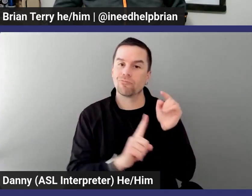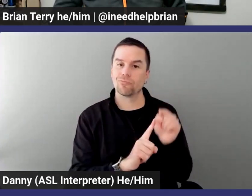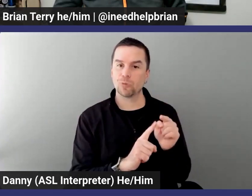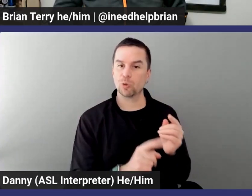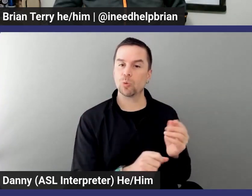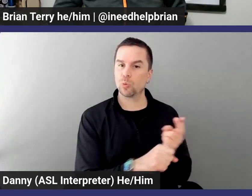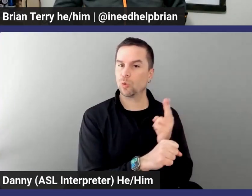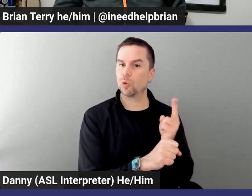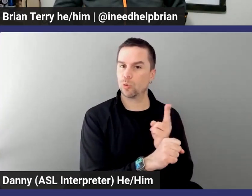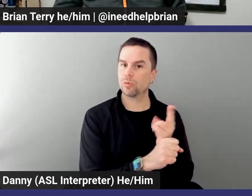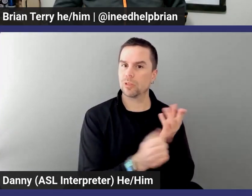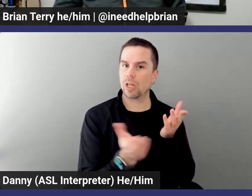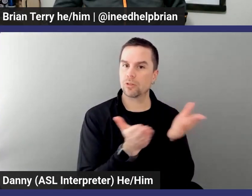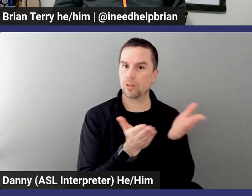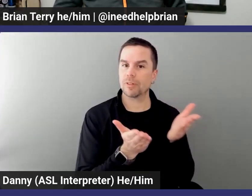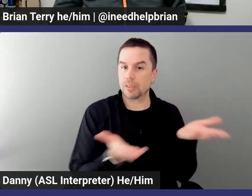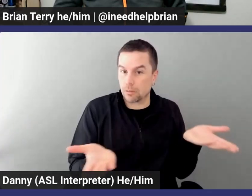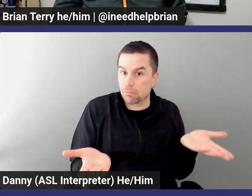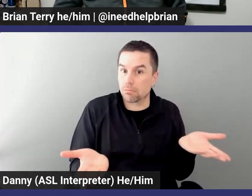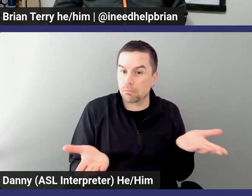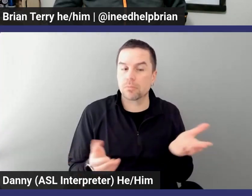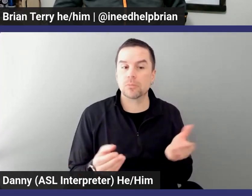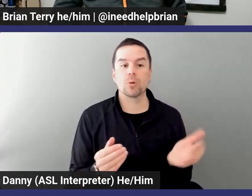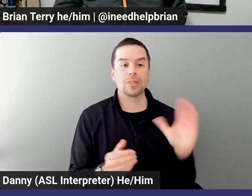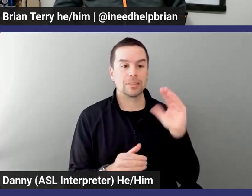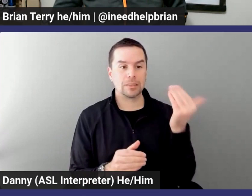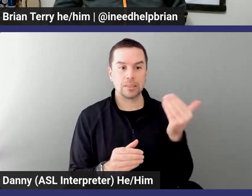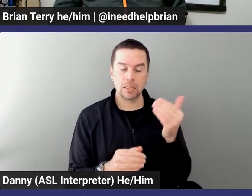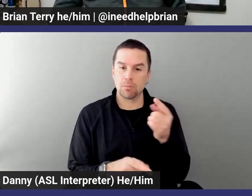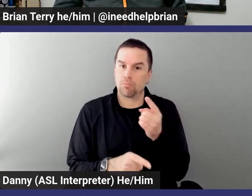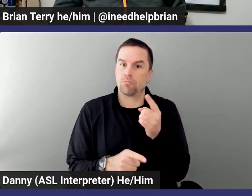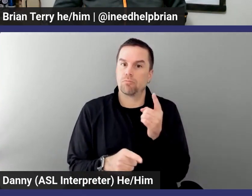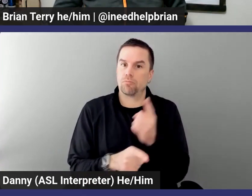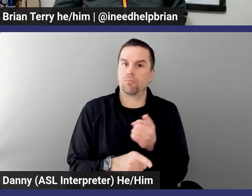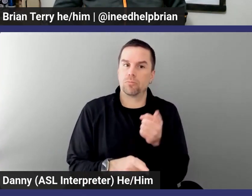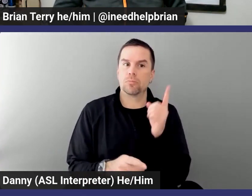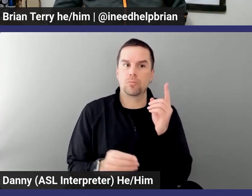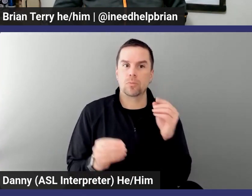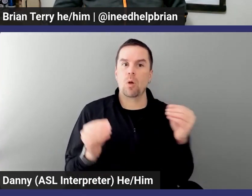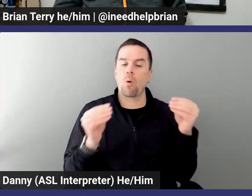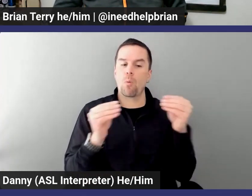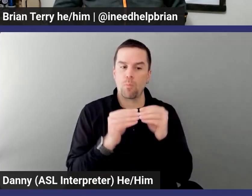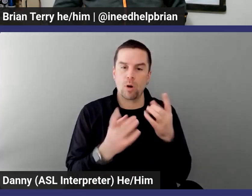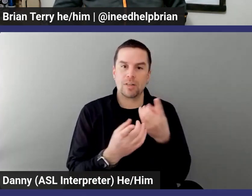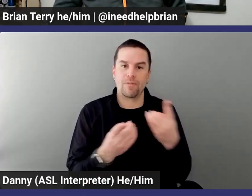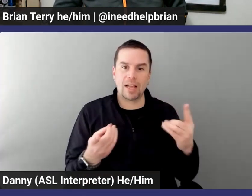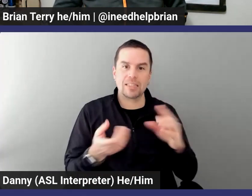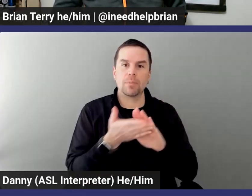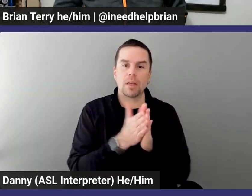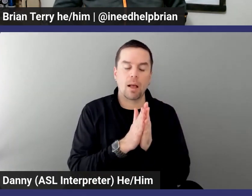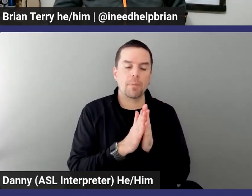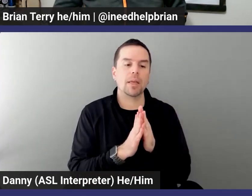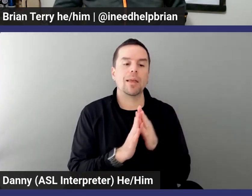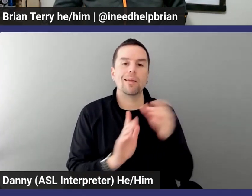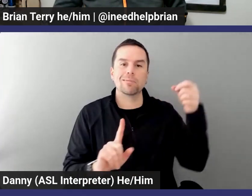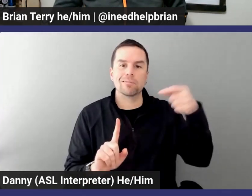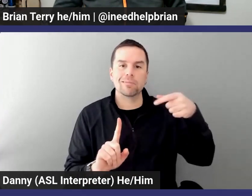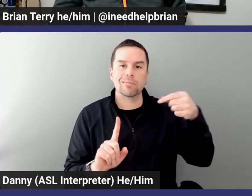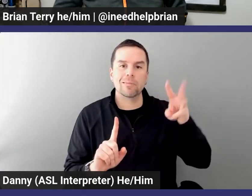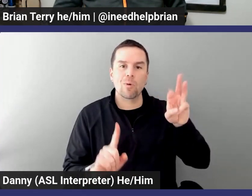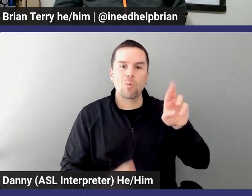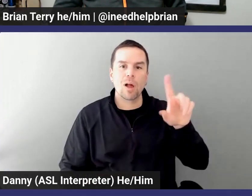as more devices become wireless. And if we think about how factories are even going from the